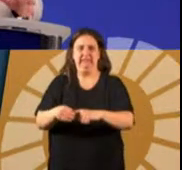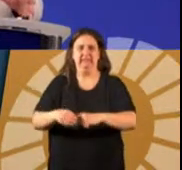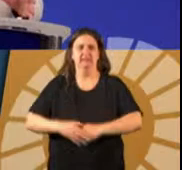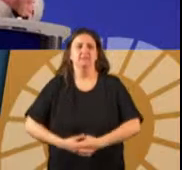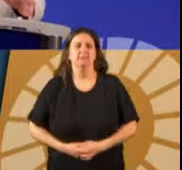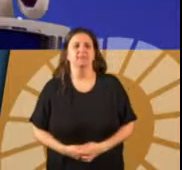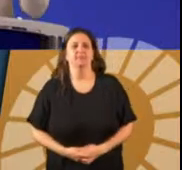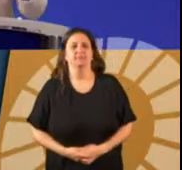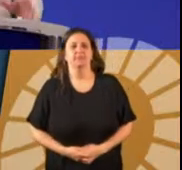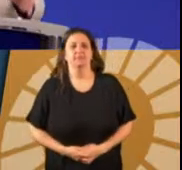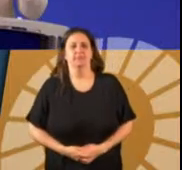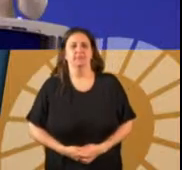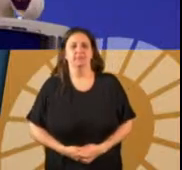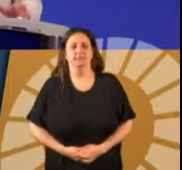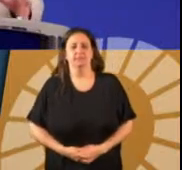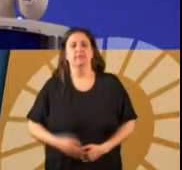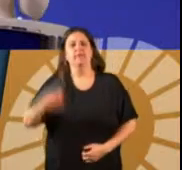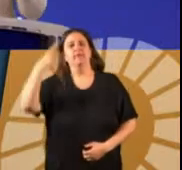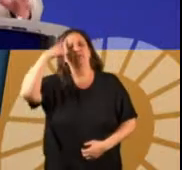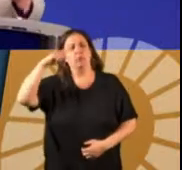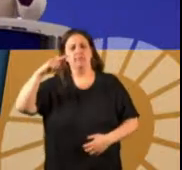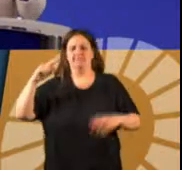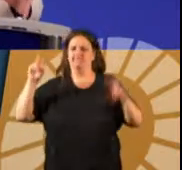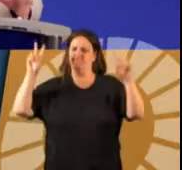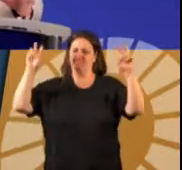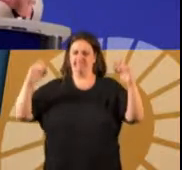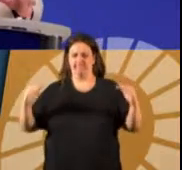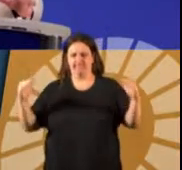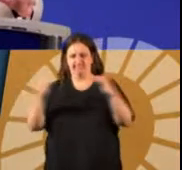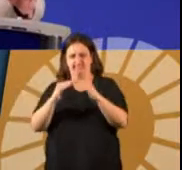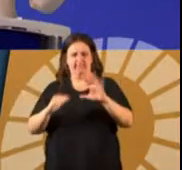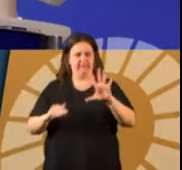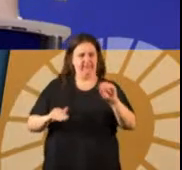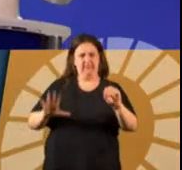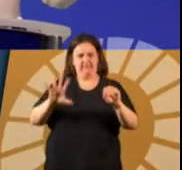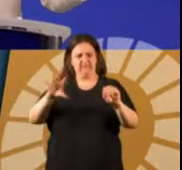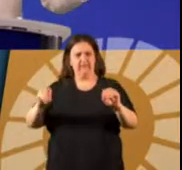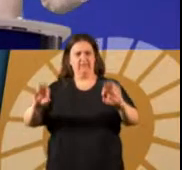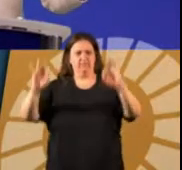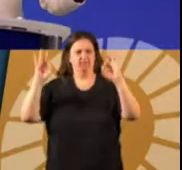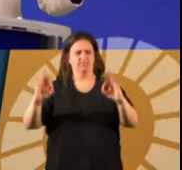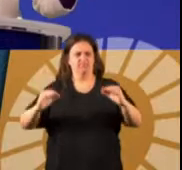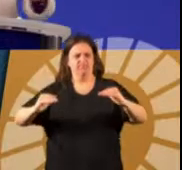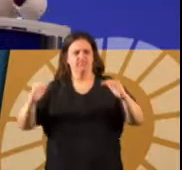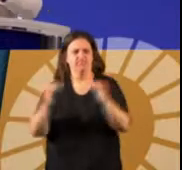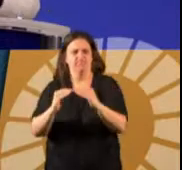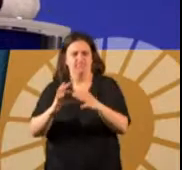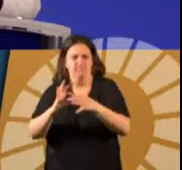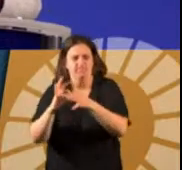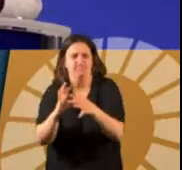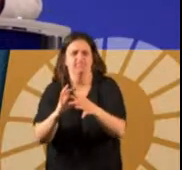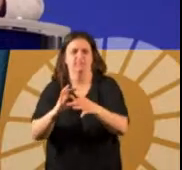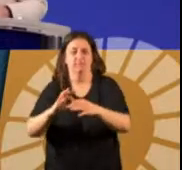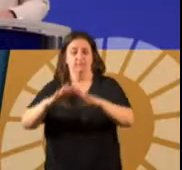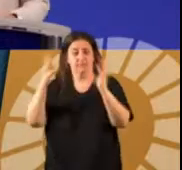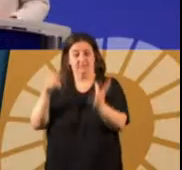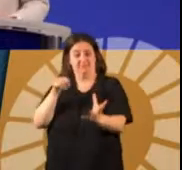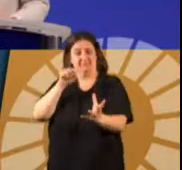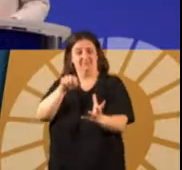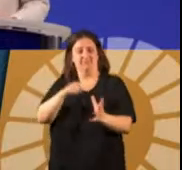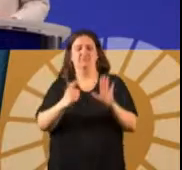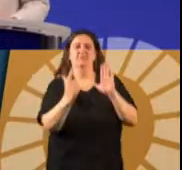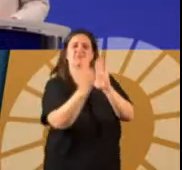law to combat violence against women, from prevention to protection